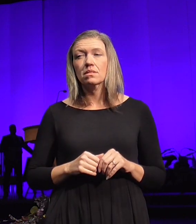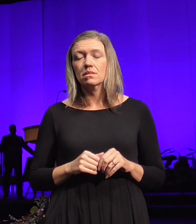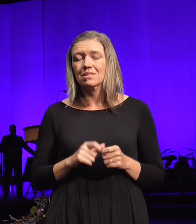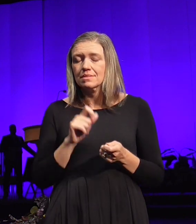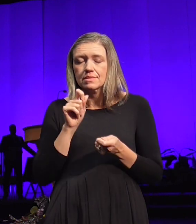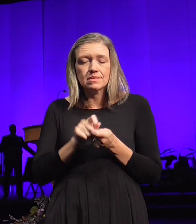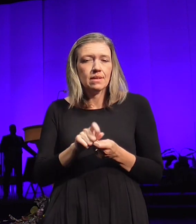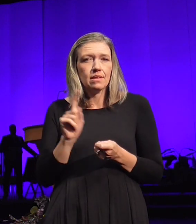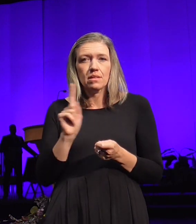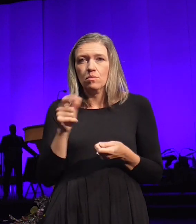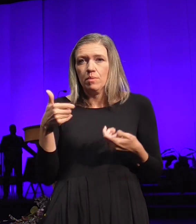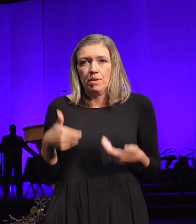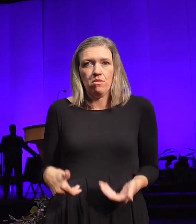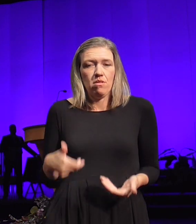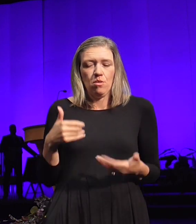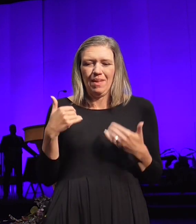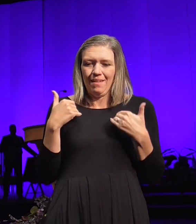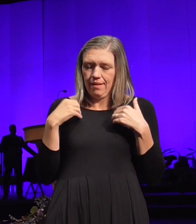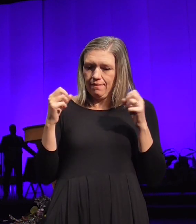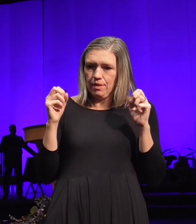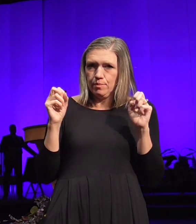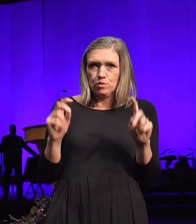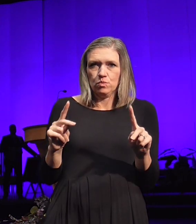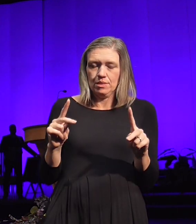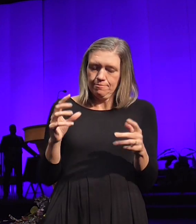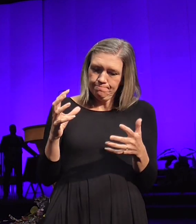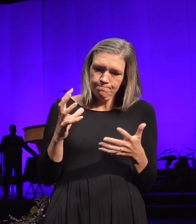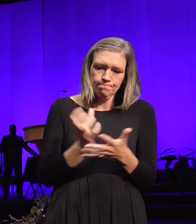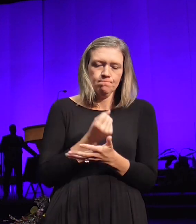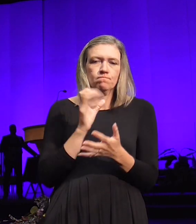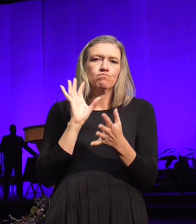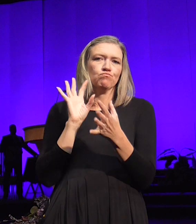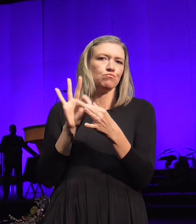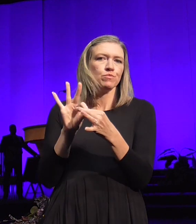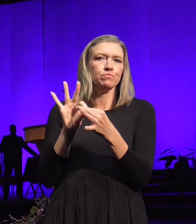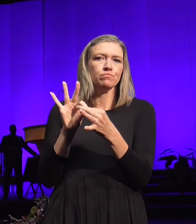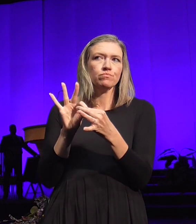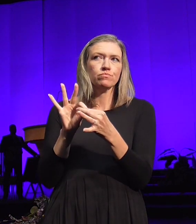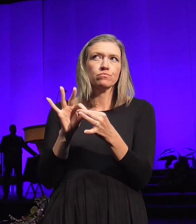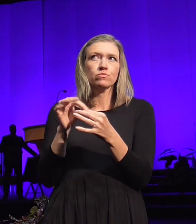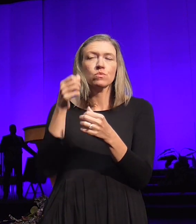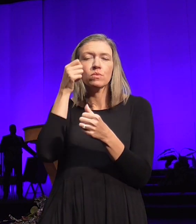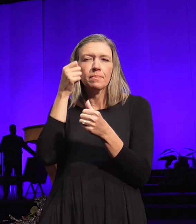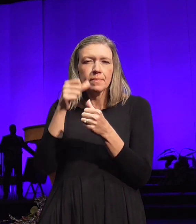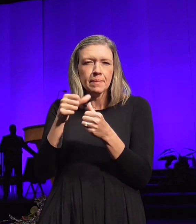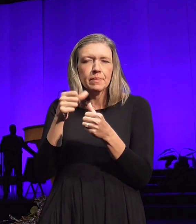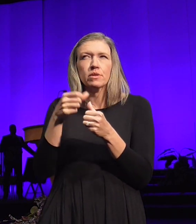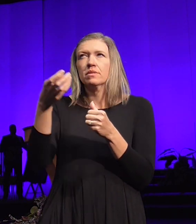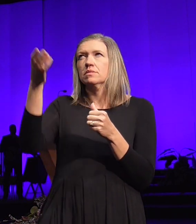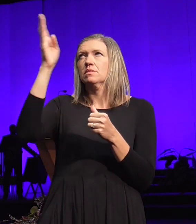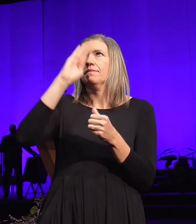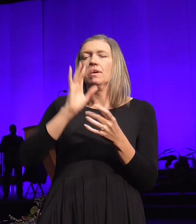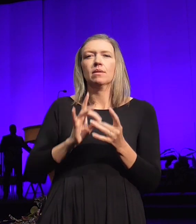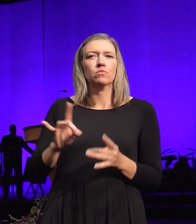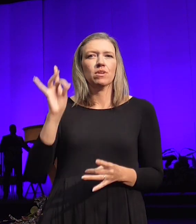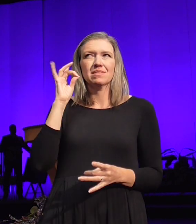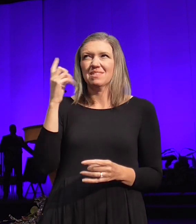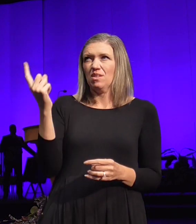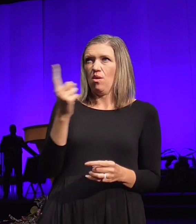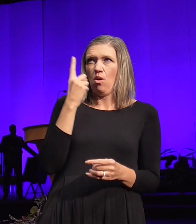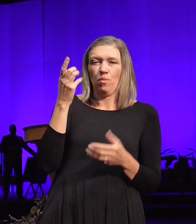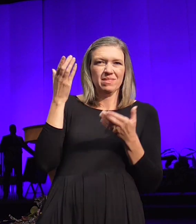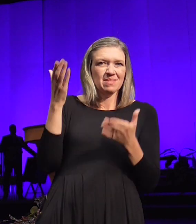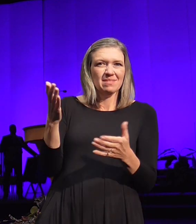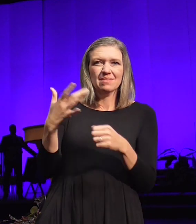right where we are. We have that opportunity to connect in and to remember that divine presence that is always available